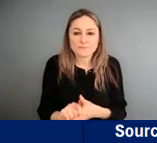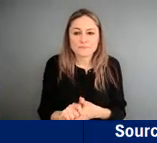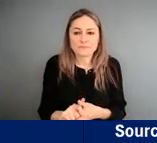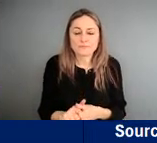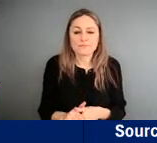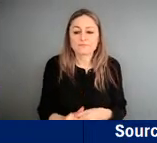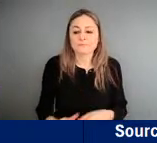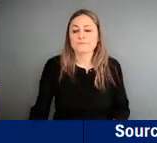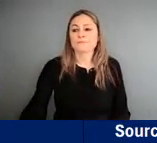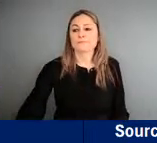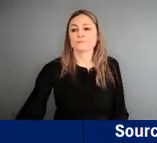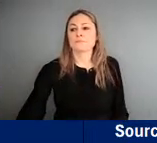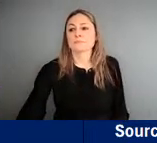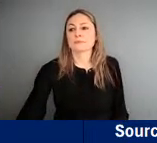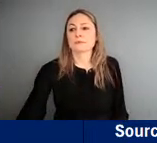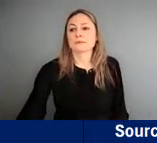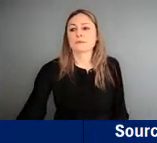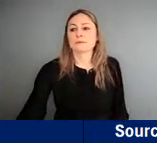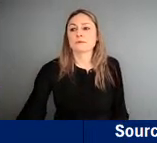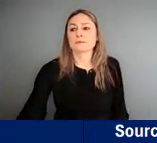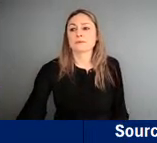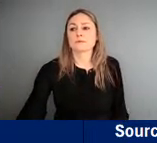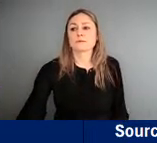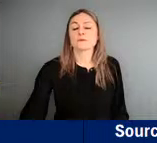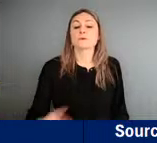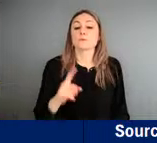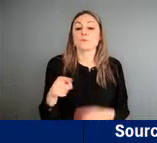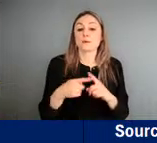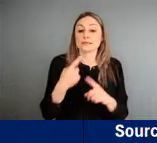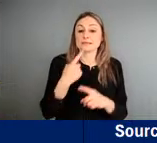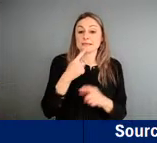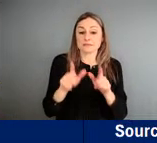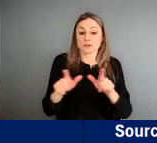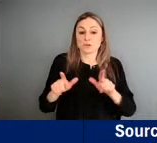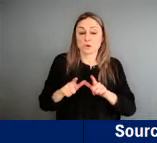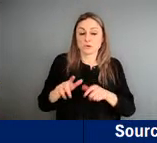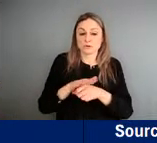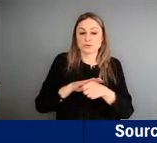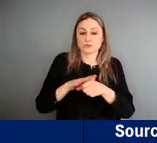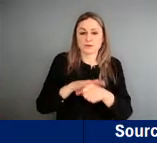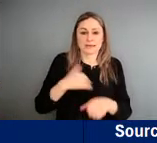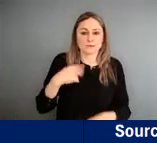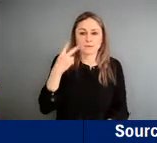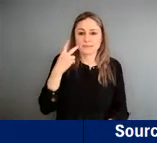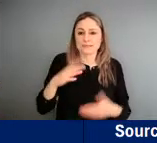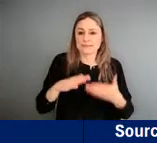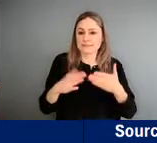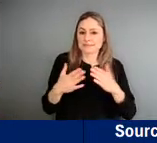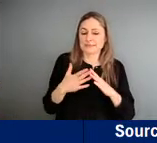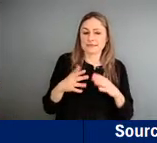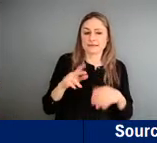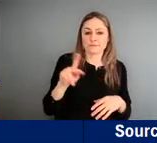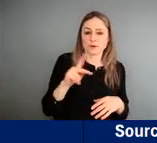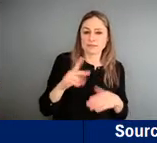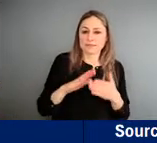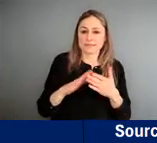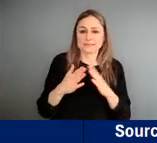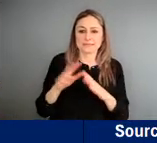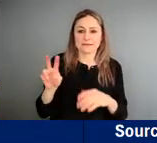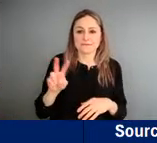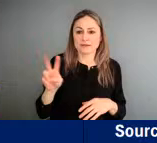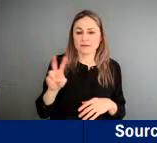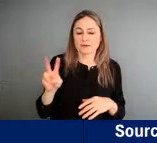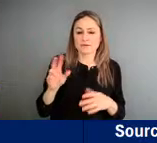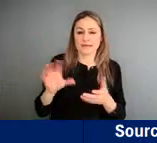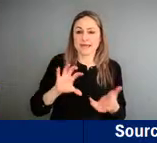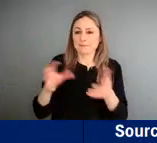area. Because when it says local jurisdictions, I don't see the city of Portland and the city of Vancouver emptying garbage cans